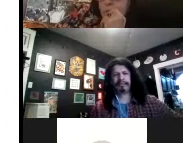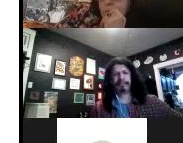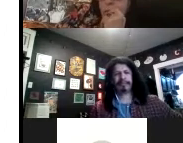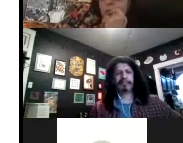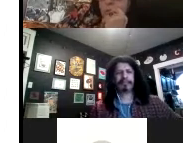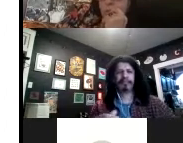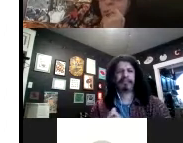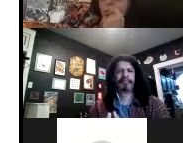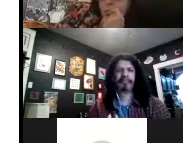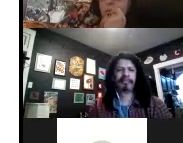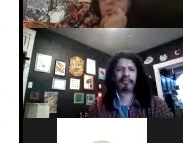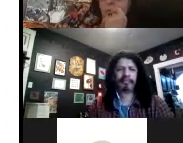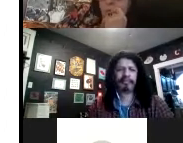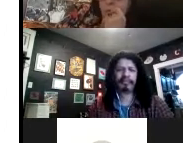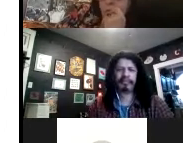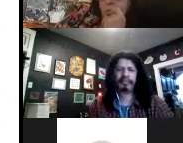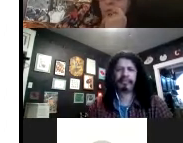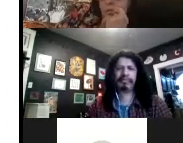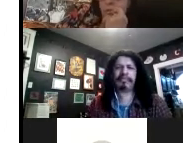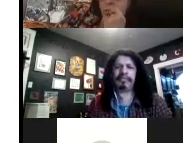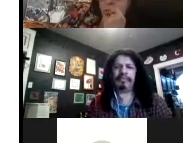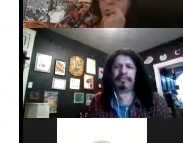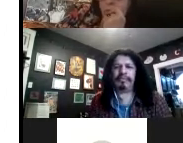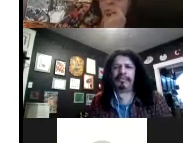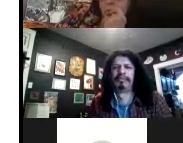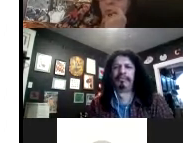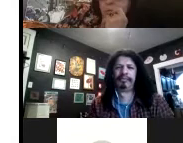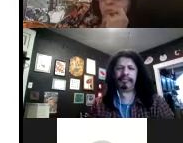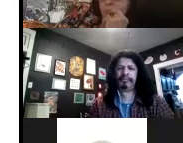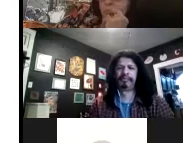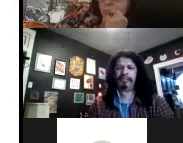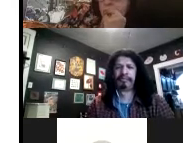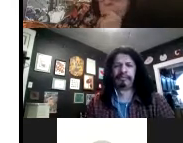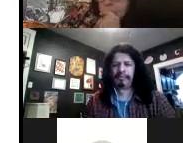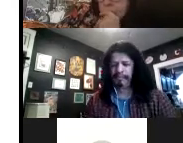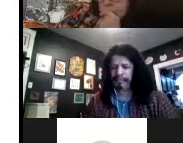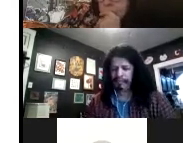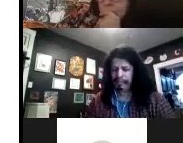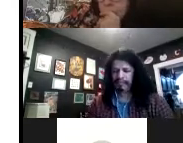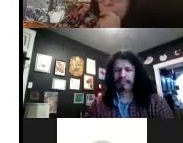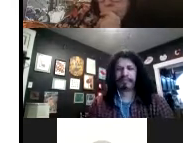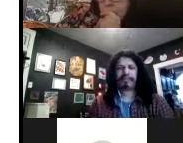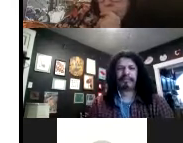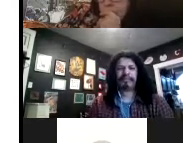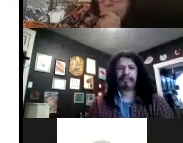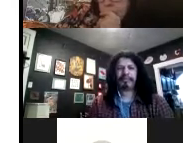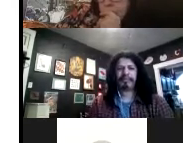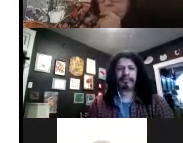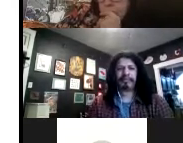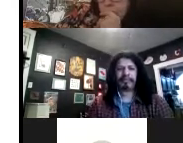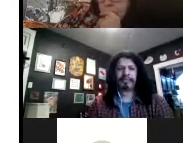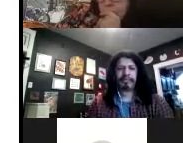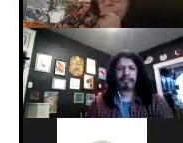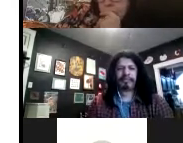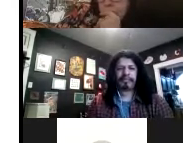floating bus boarding islands for the transit to be there. The transit riders would actually load from where